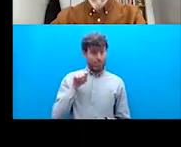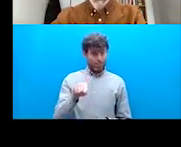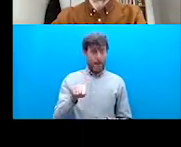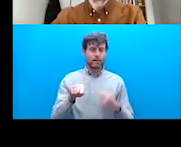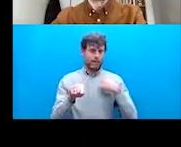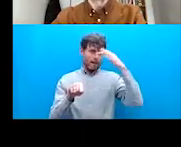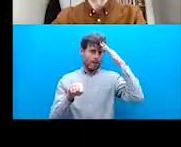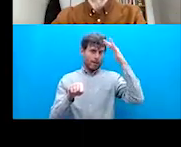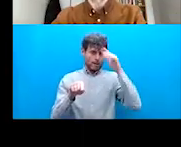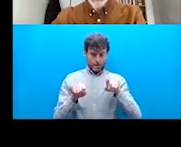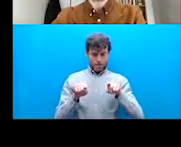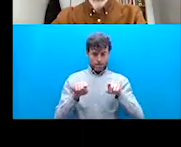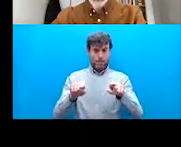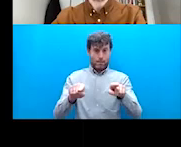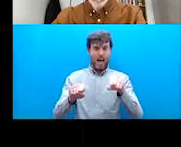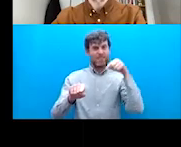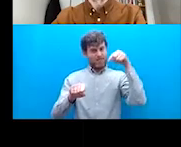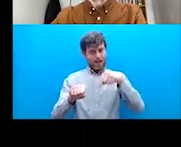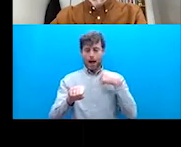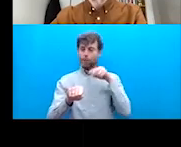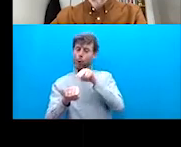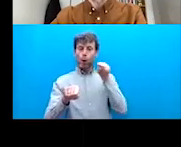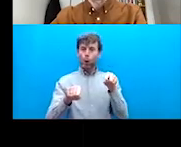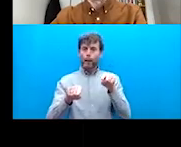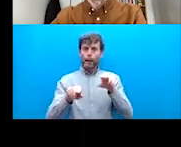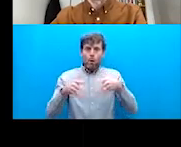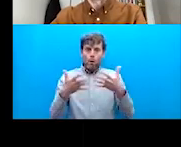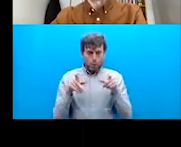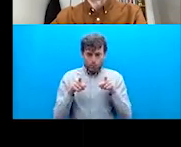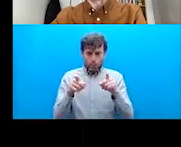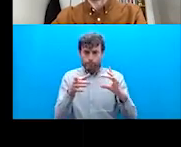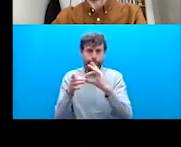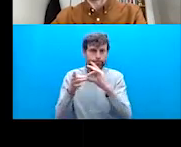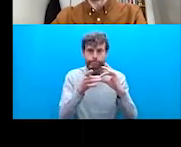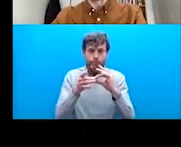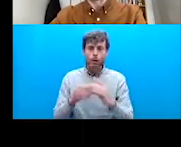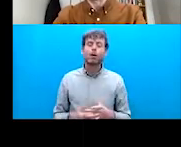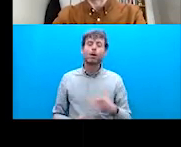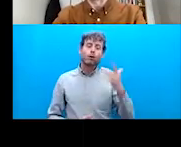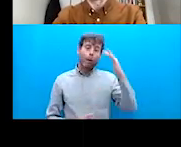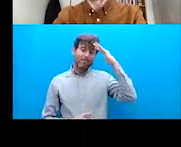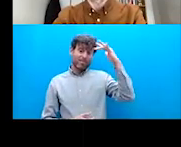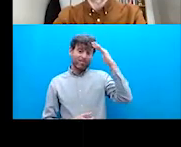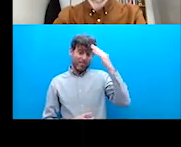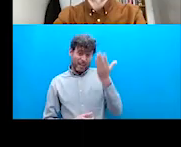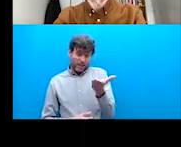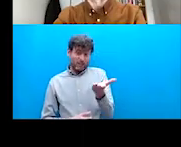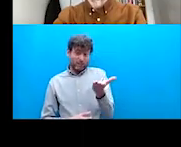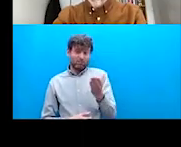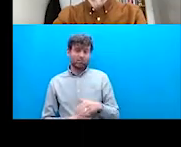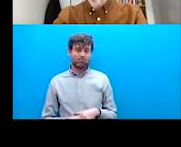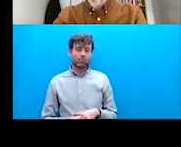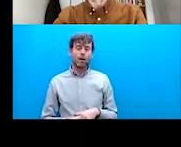about and developing. So the theory is, or includes, an